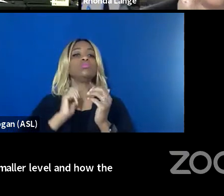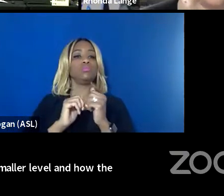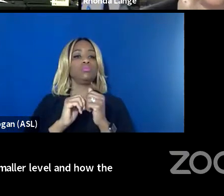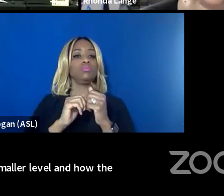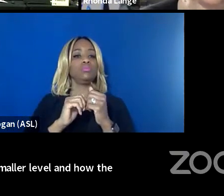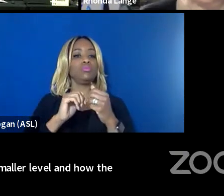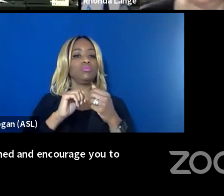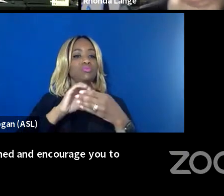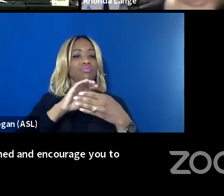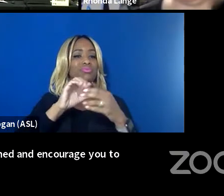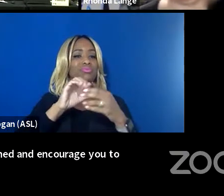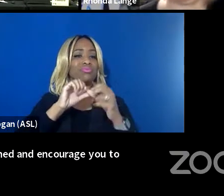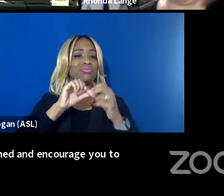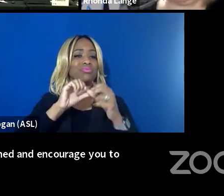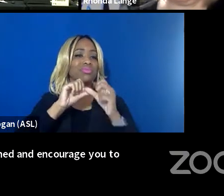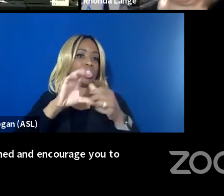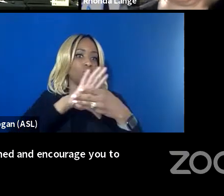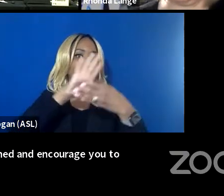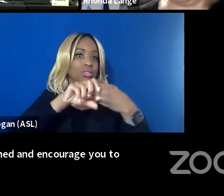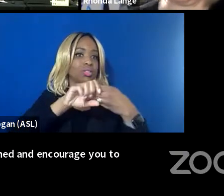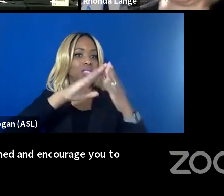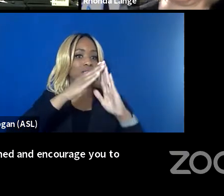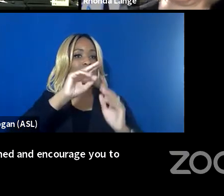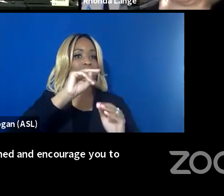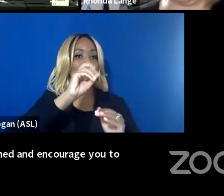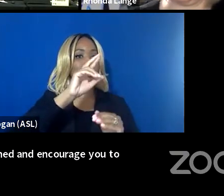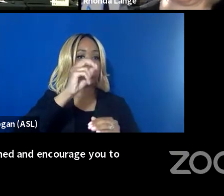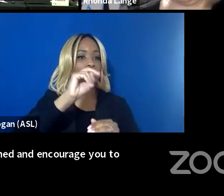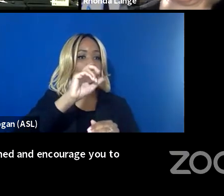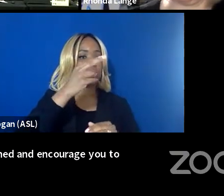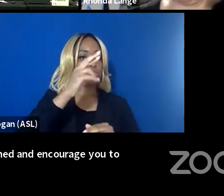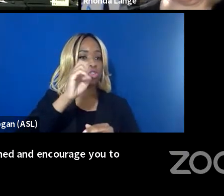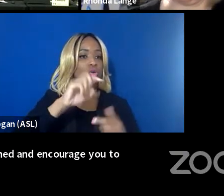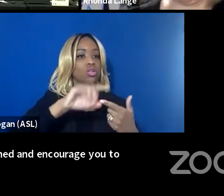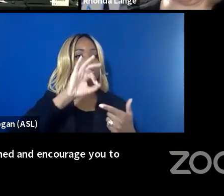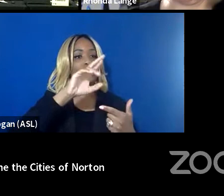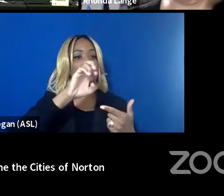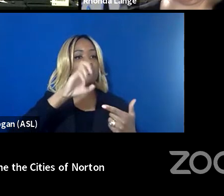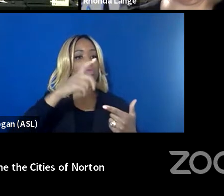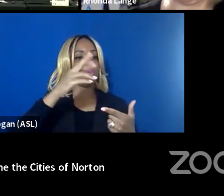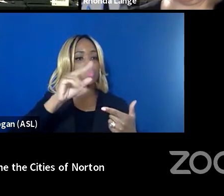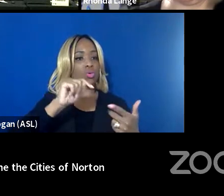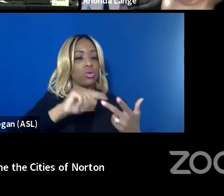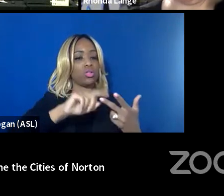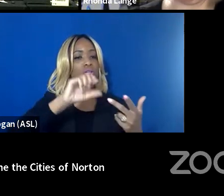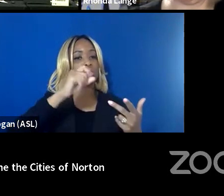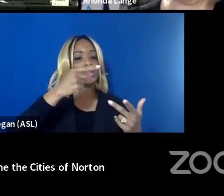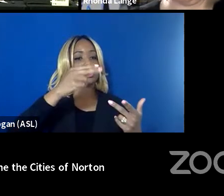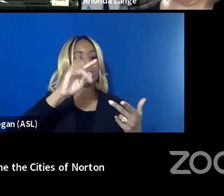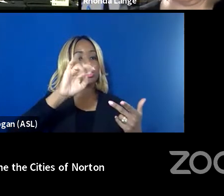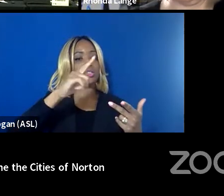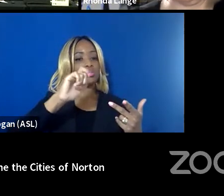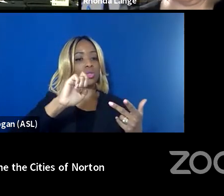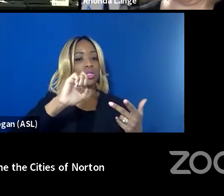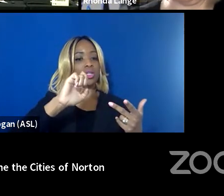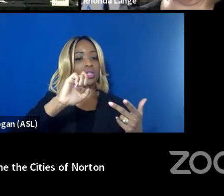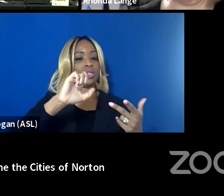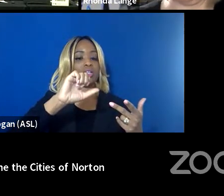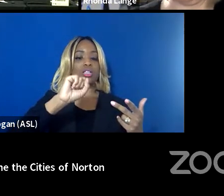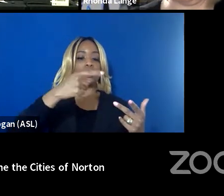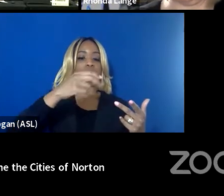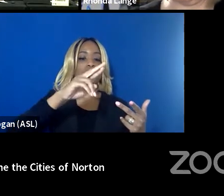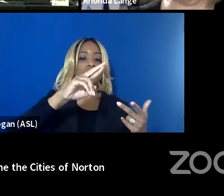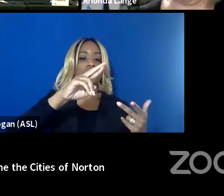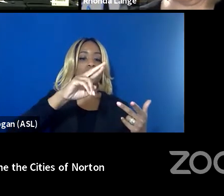combining or continuing to combine the cities of Norton Shores, Fruitport Township, Spring Lake Township, and perhaps Spring Lake as